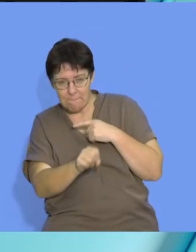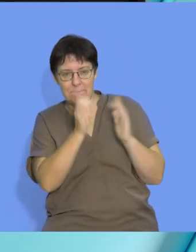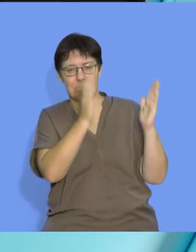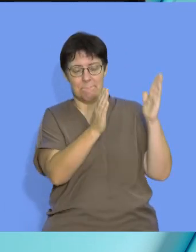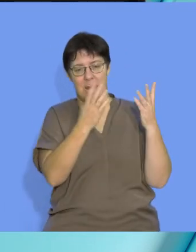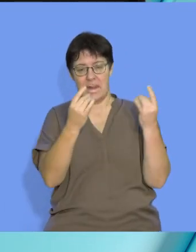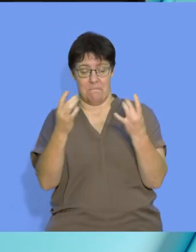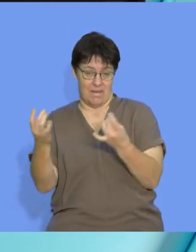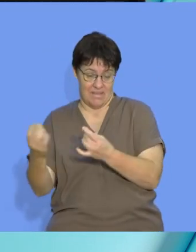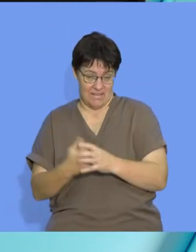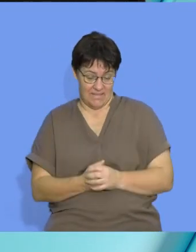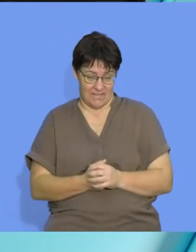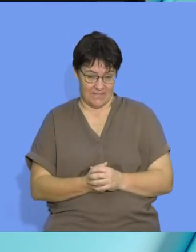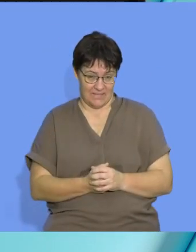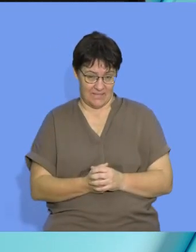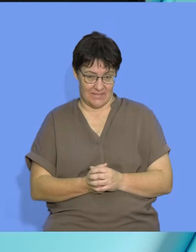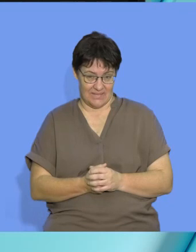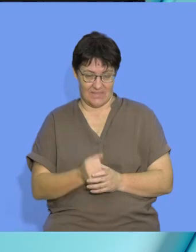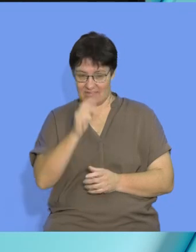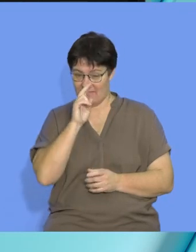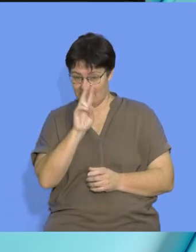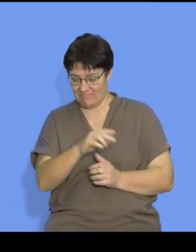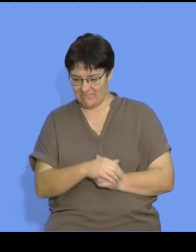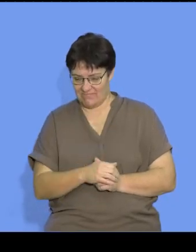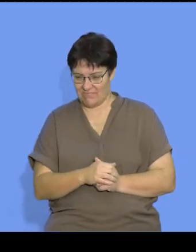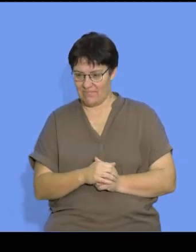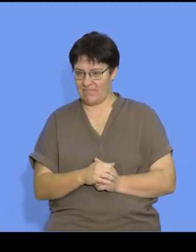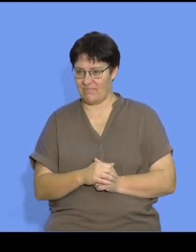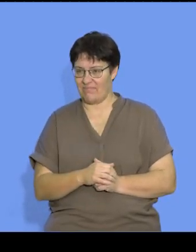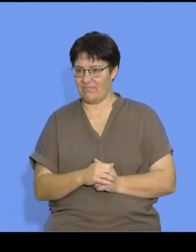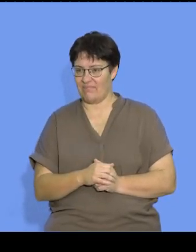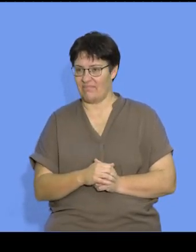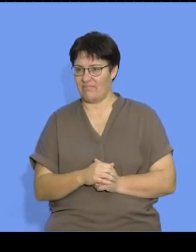these numbers. So let us have a look.